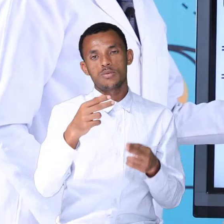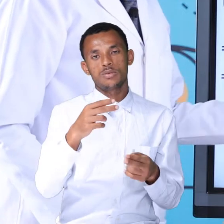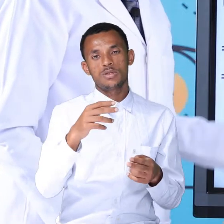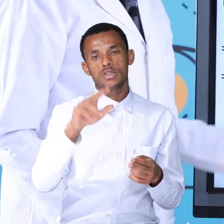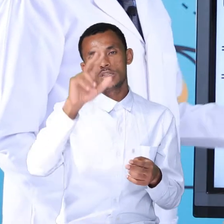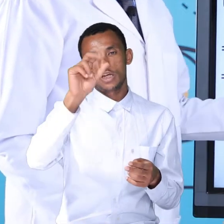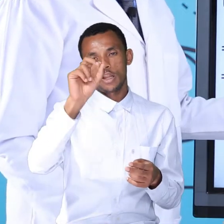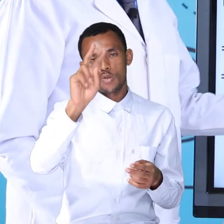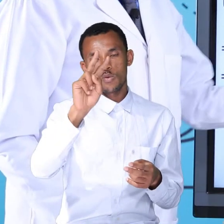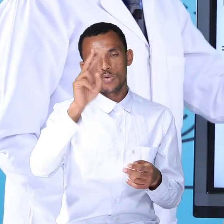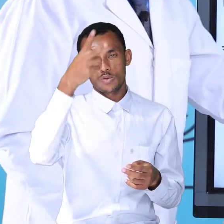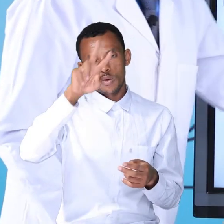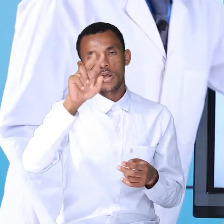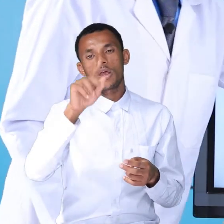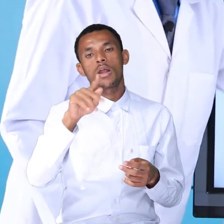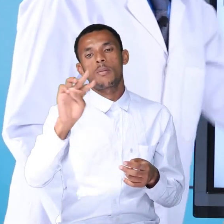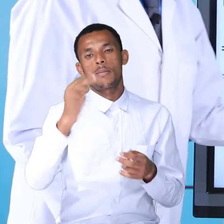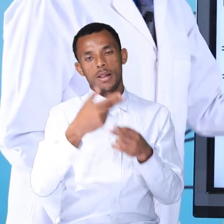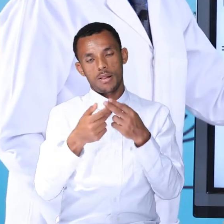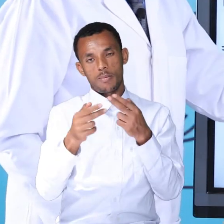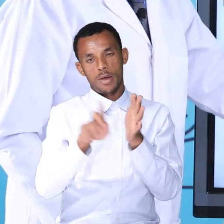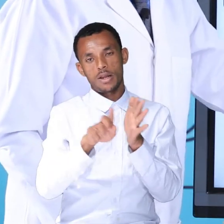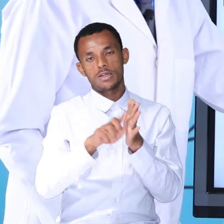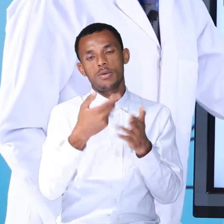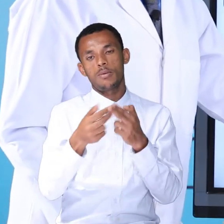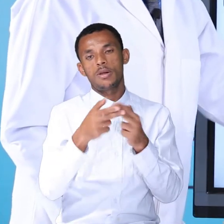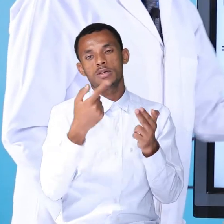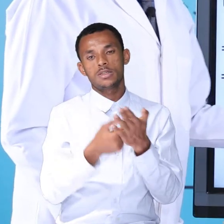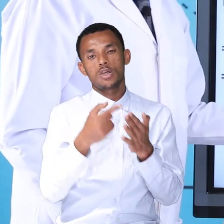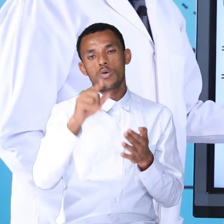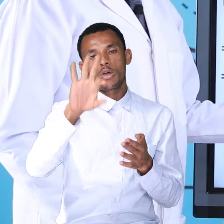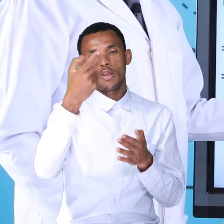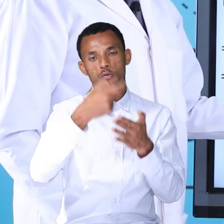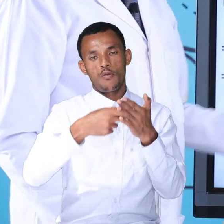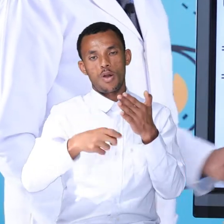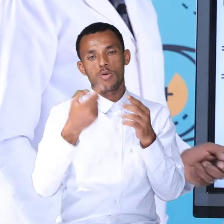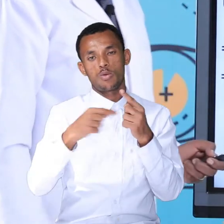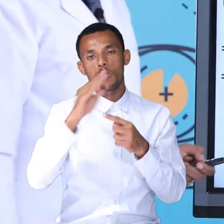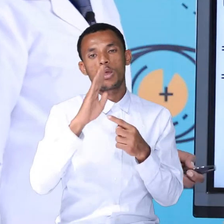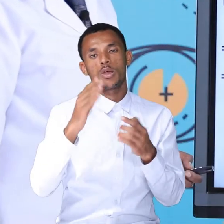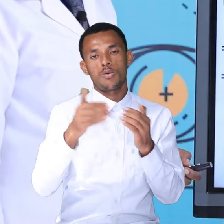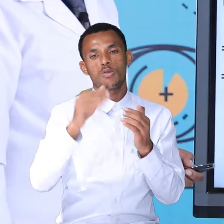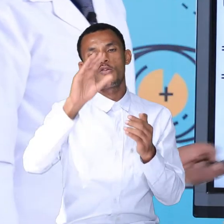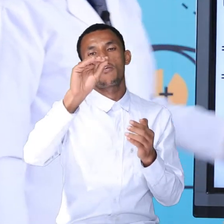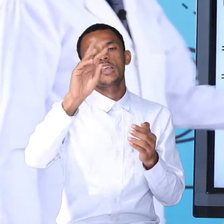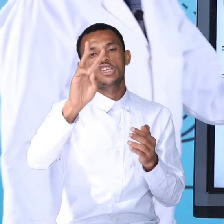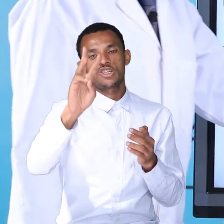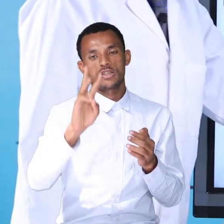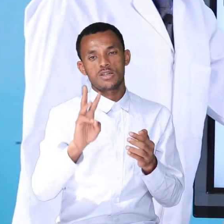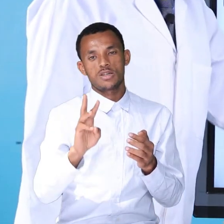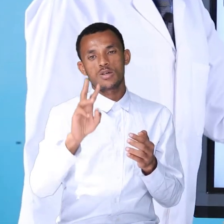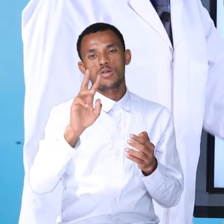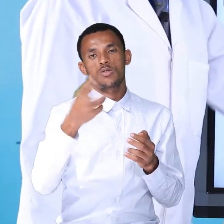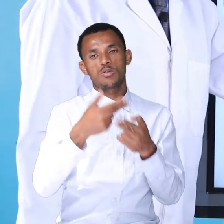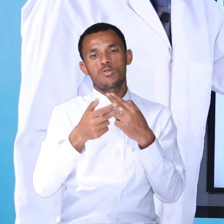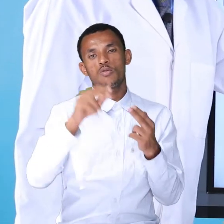32 square kilometers. Minus, when I multiply this one, you have a value to be equal to 56. 2 times